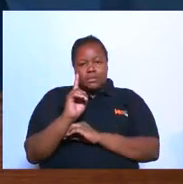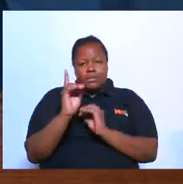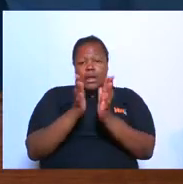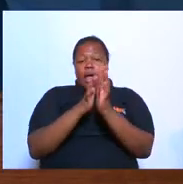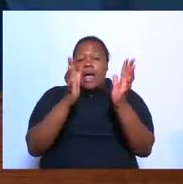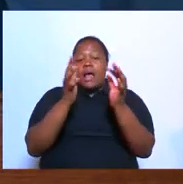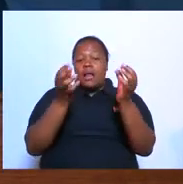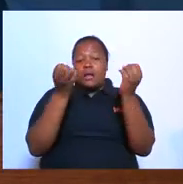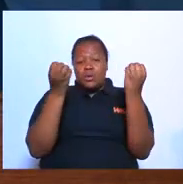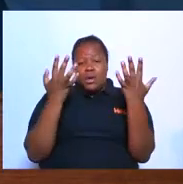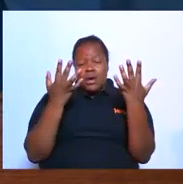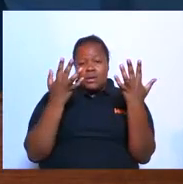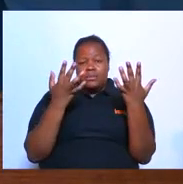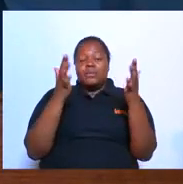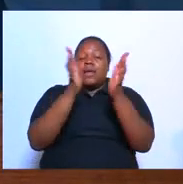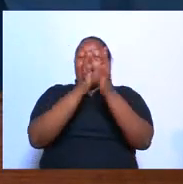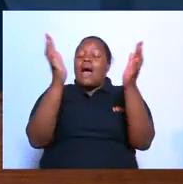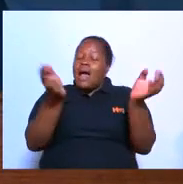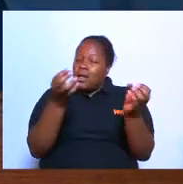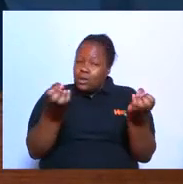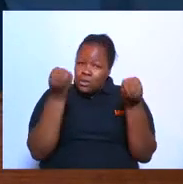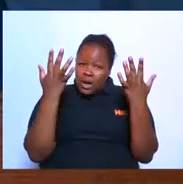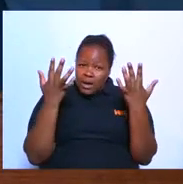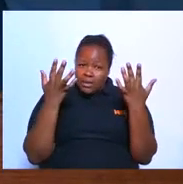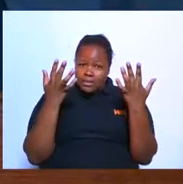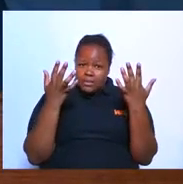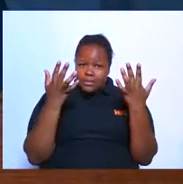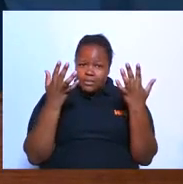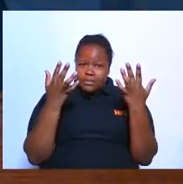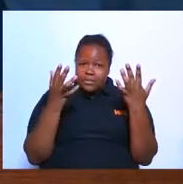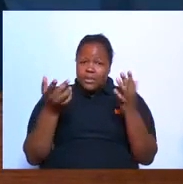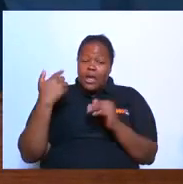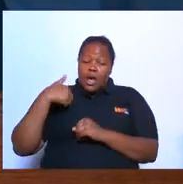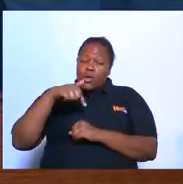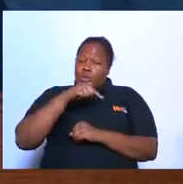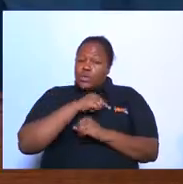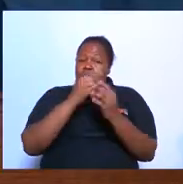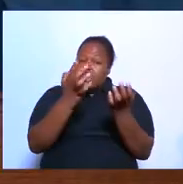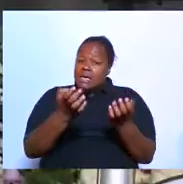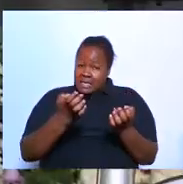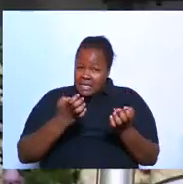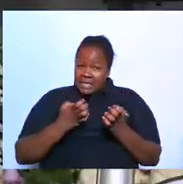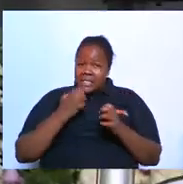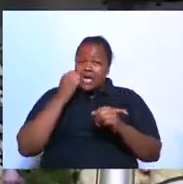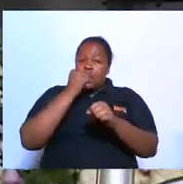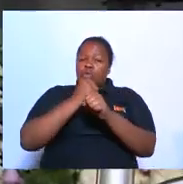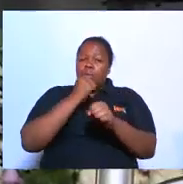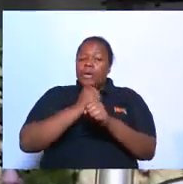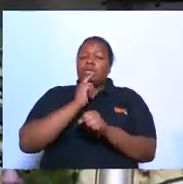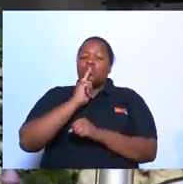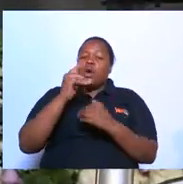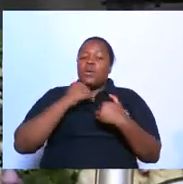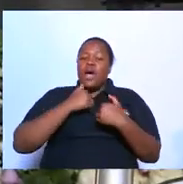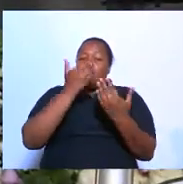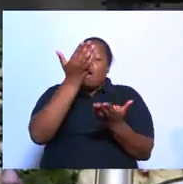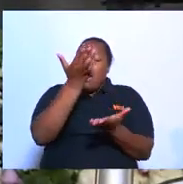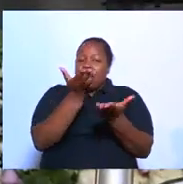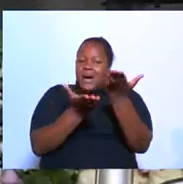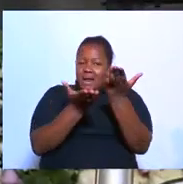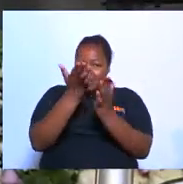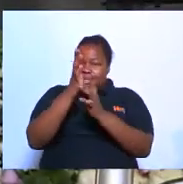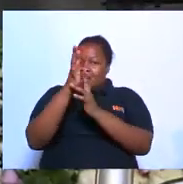Hallelujah Hallelujah we need to strike a balance